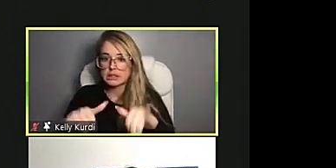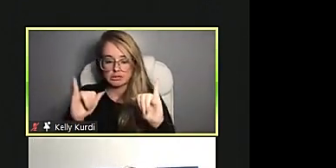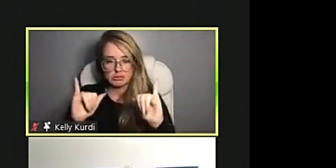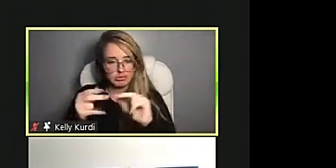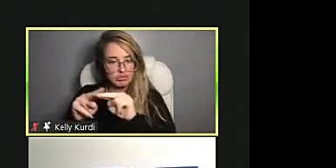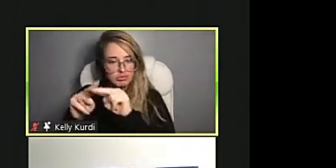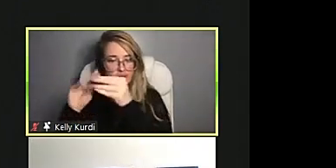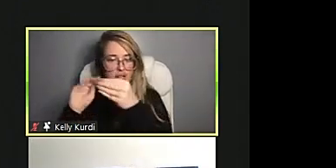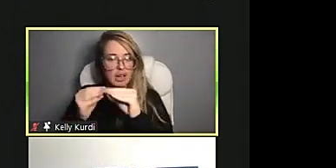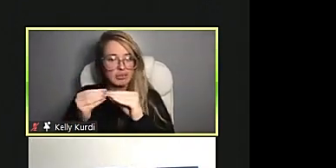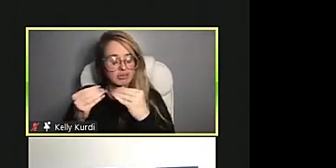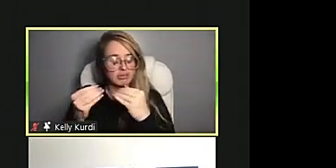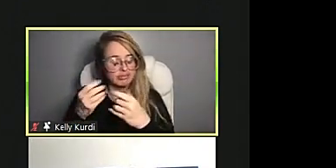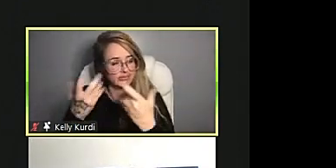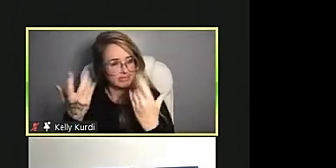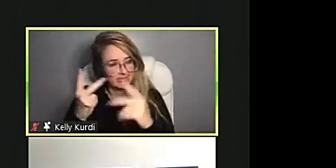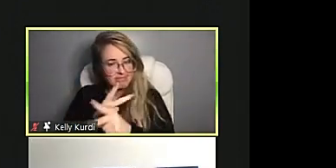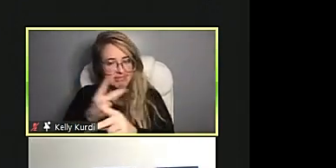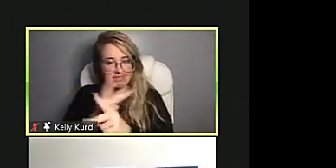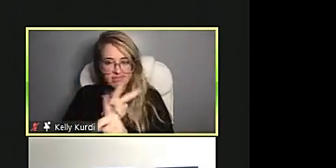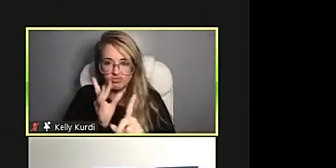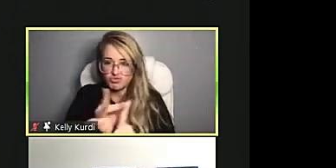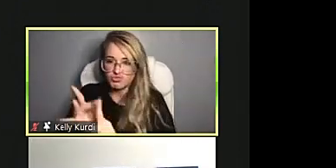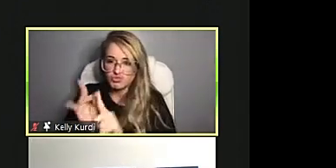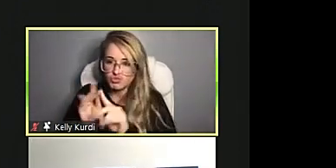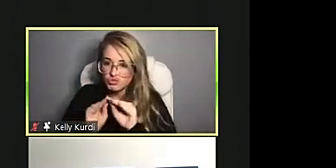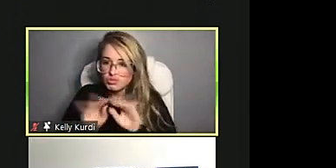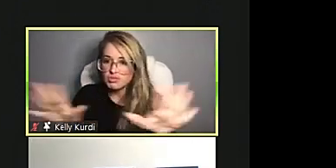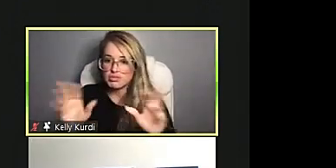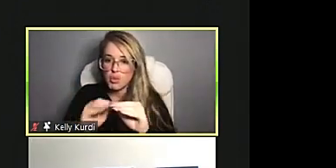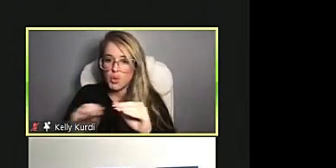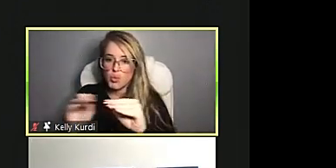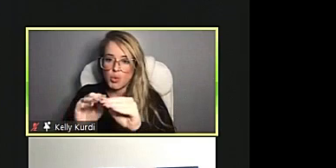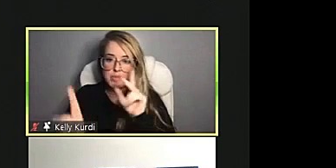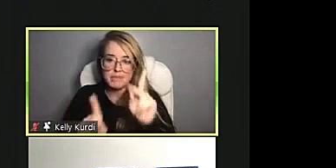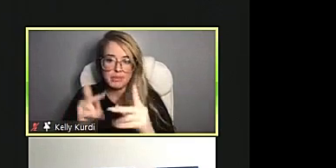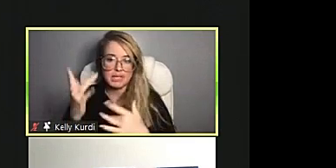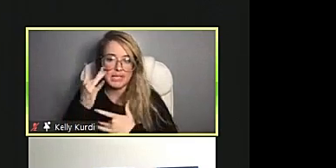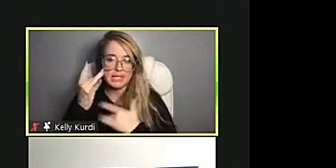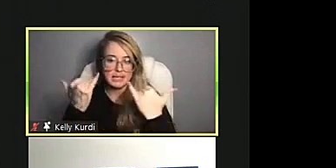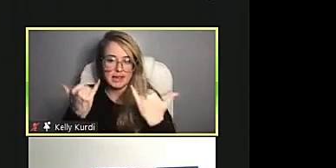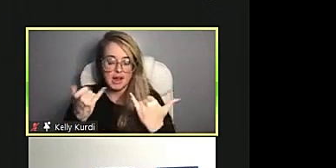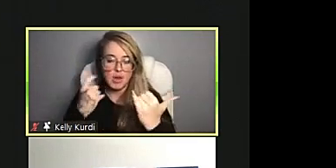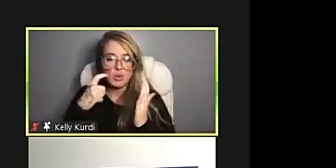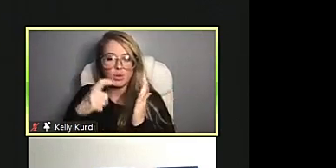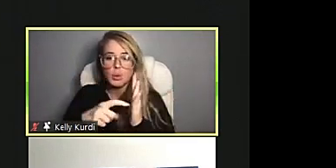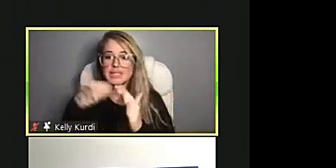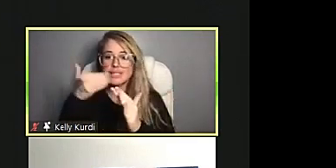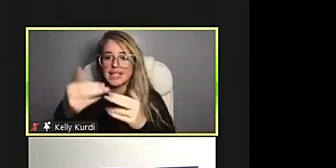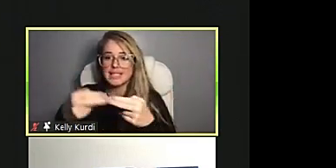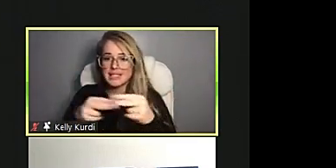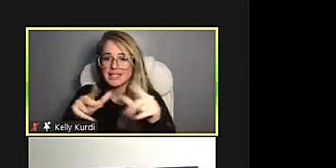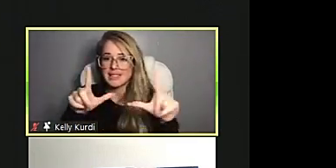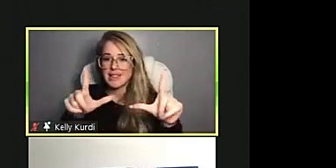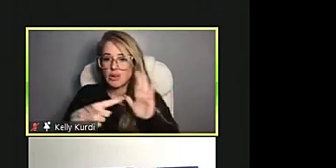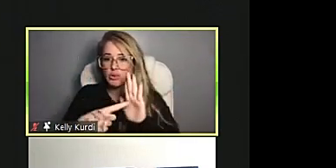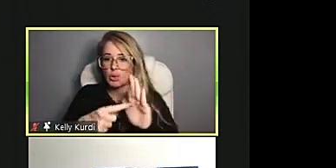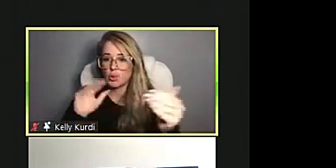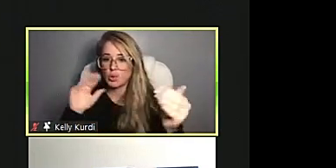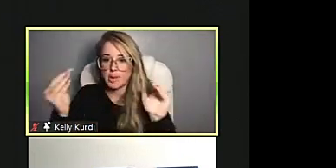it is growing rapidly. And you'll see on our next slide our comparison of COVID cases